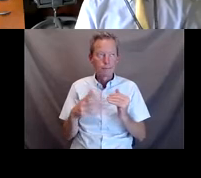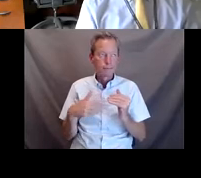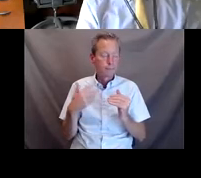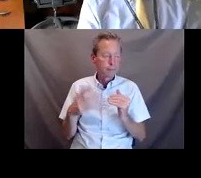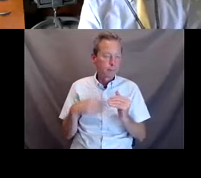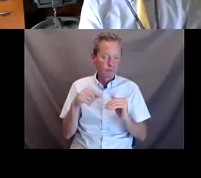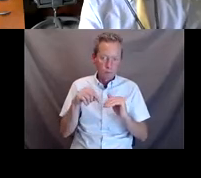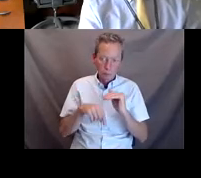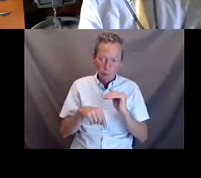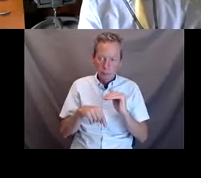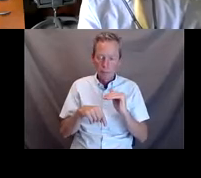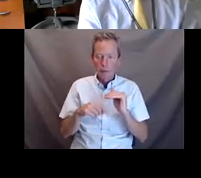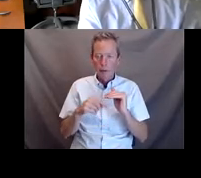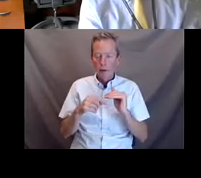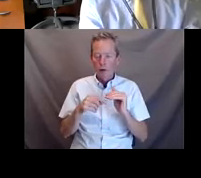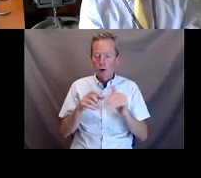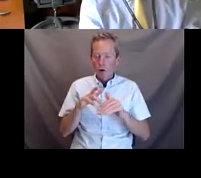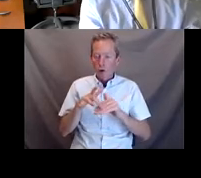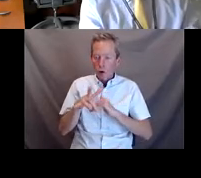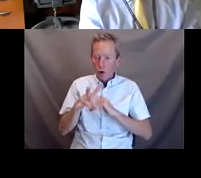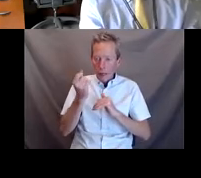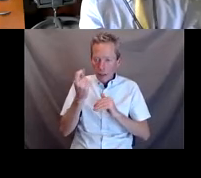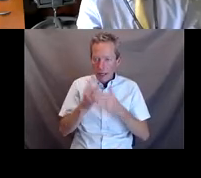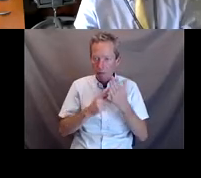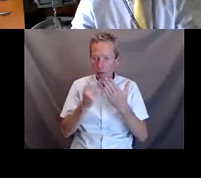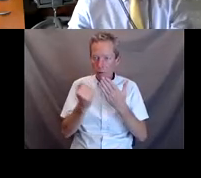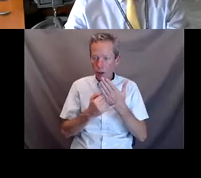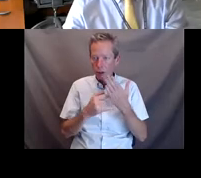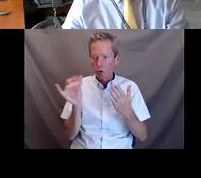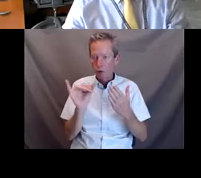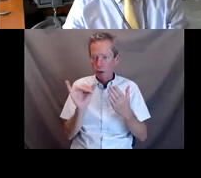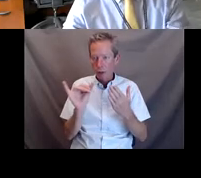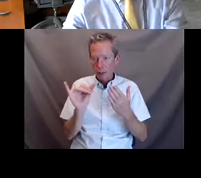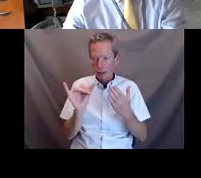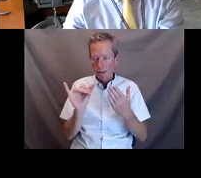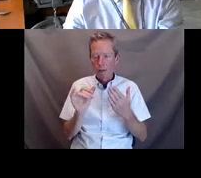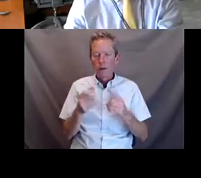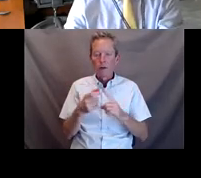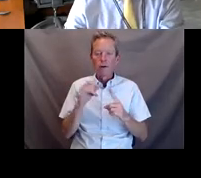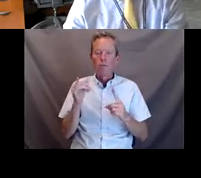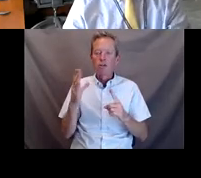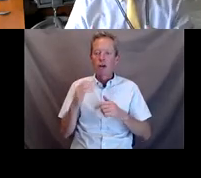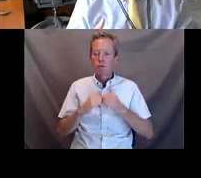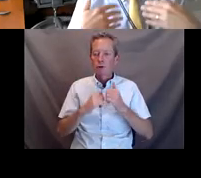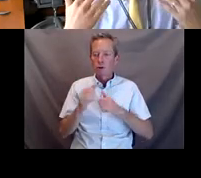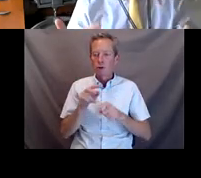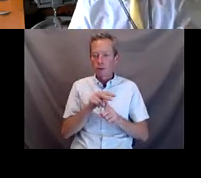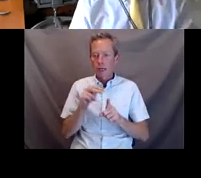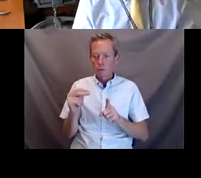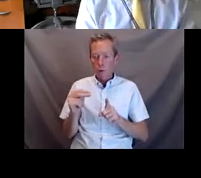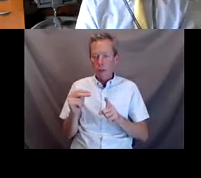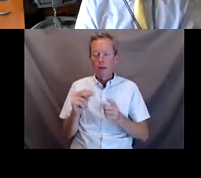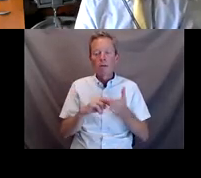the early understanding of what the project will ensure from a job structure standpoint, so that